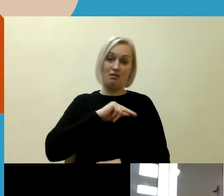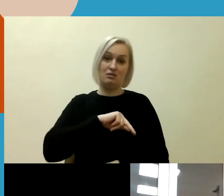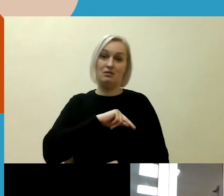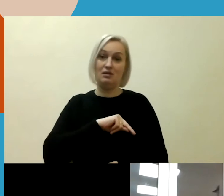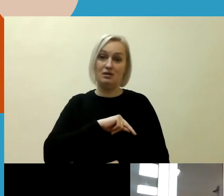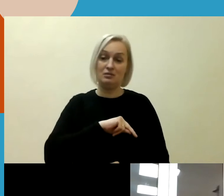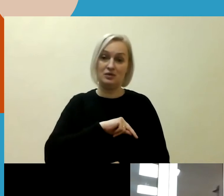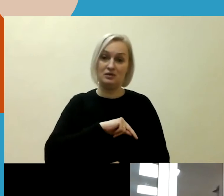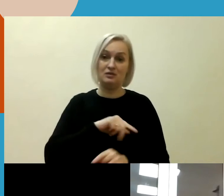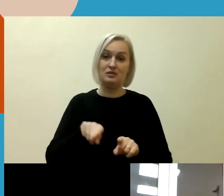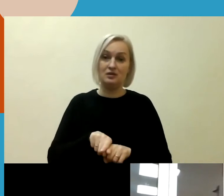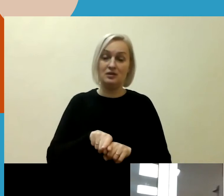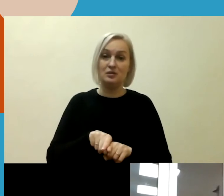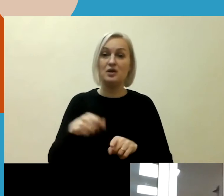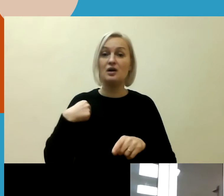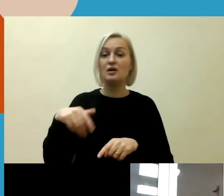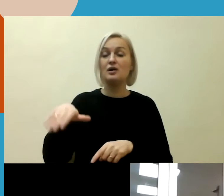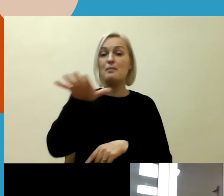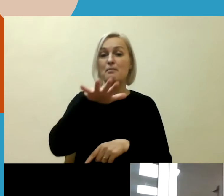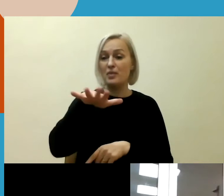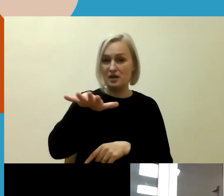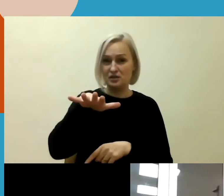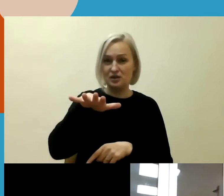We do work a lot.